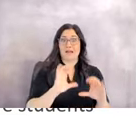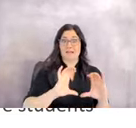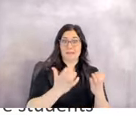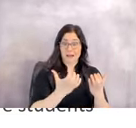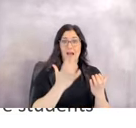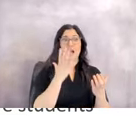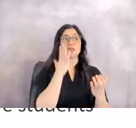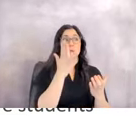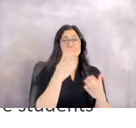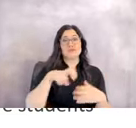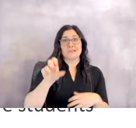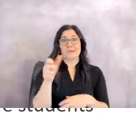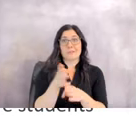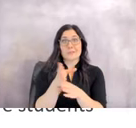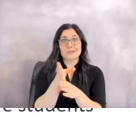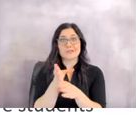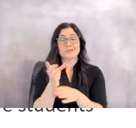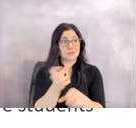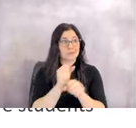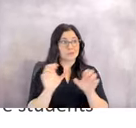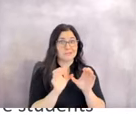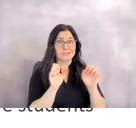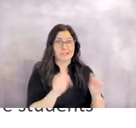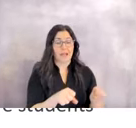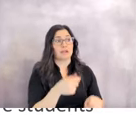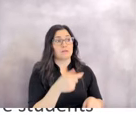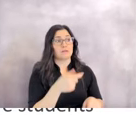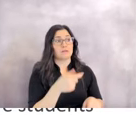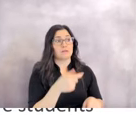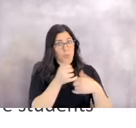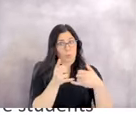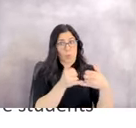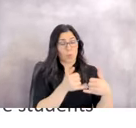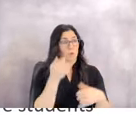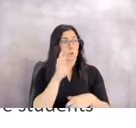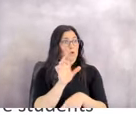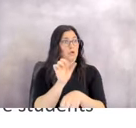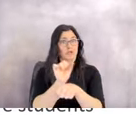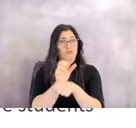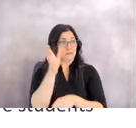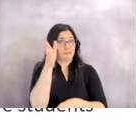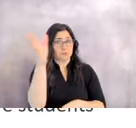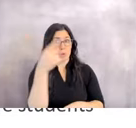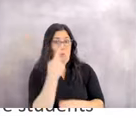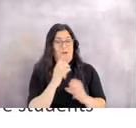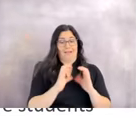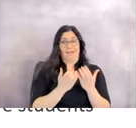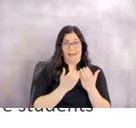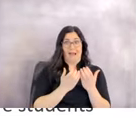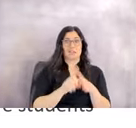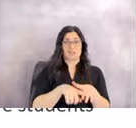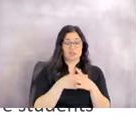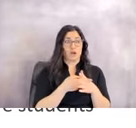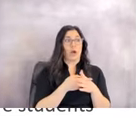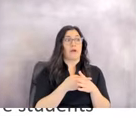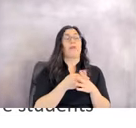other majors or certificates or awards or careers that one class can start leading